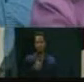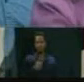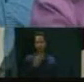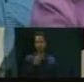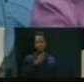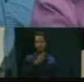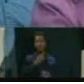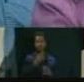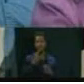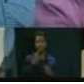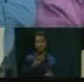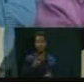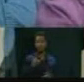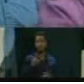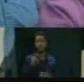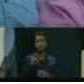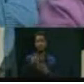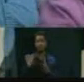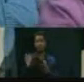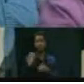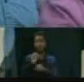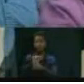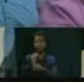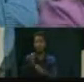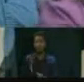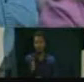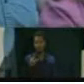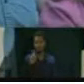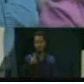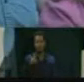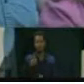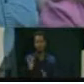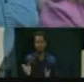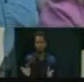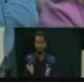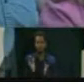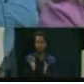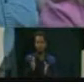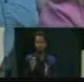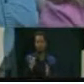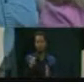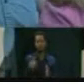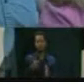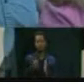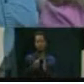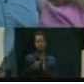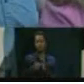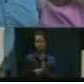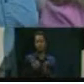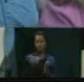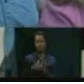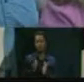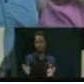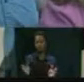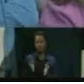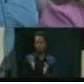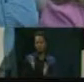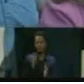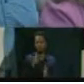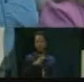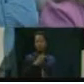public education employees should be encouraged. Get that word, encouraged. Public education employees should